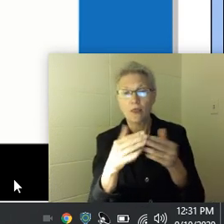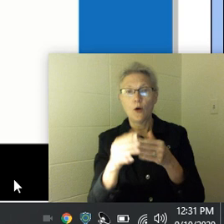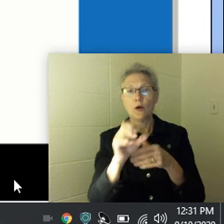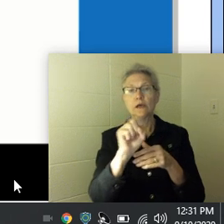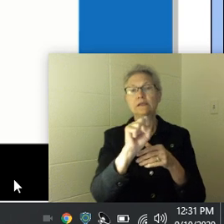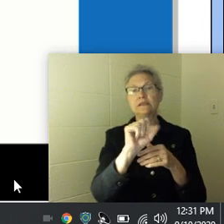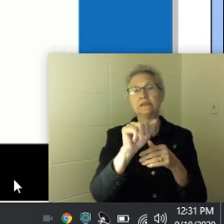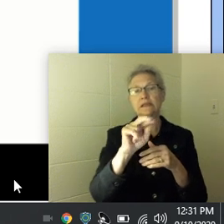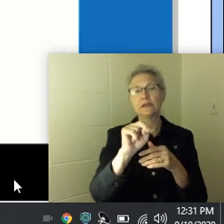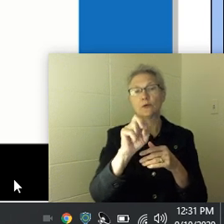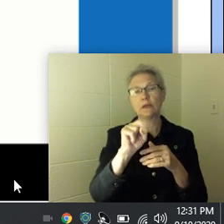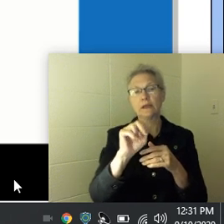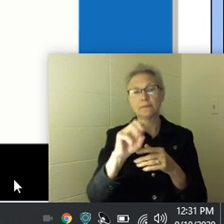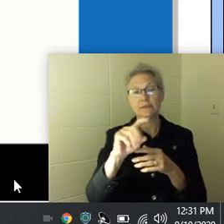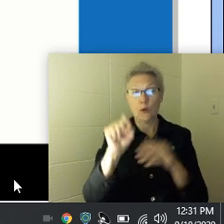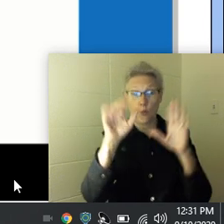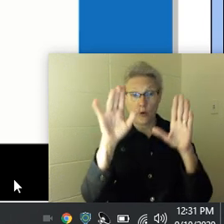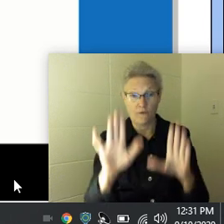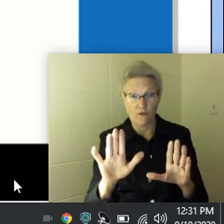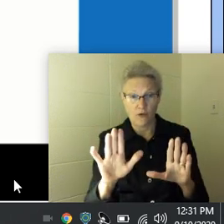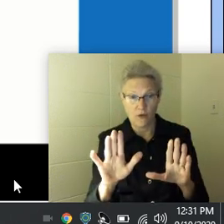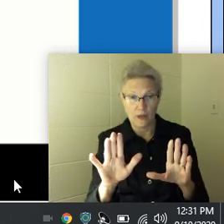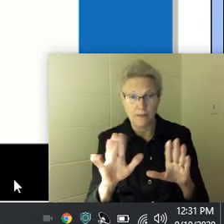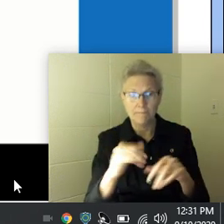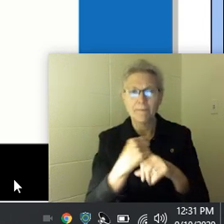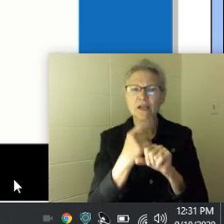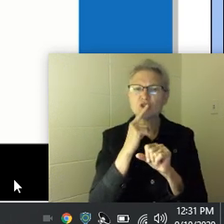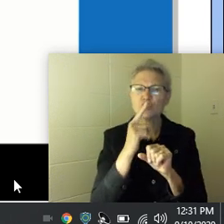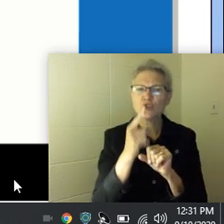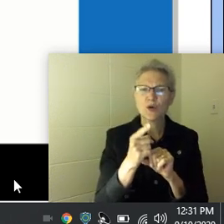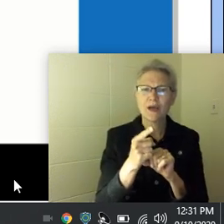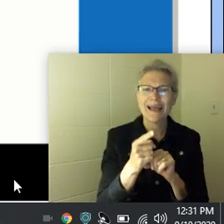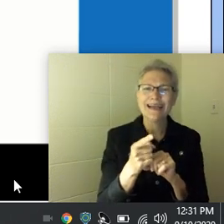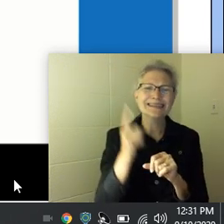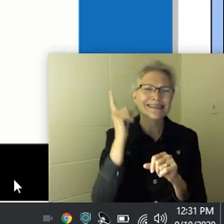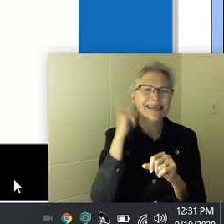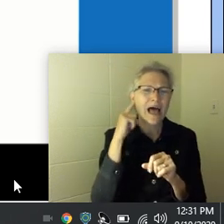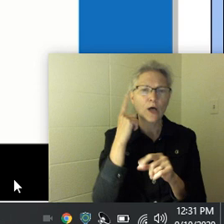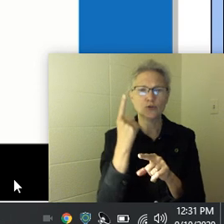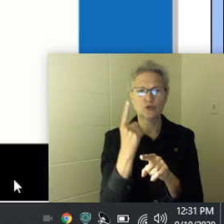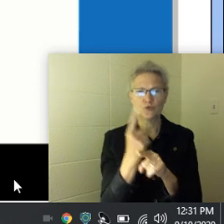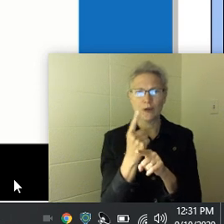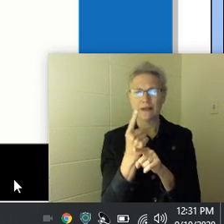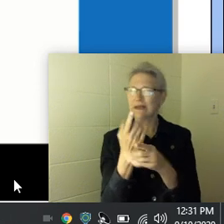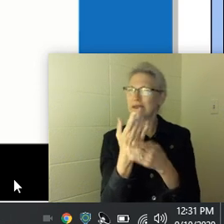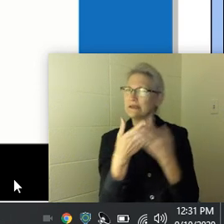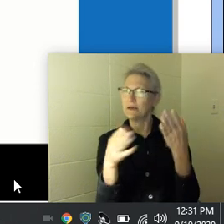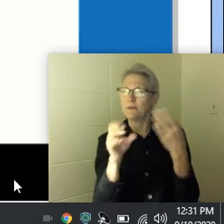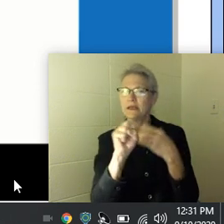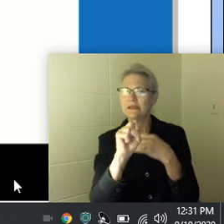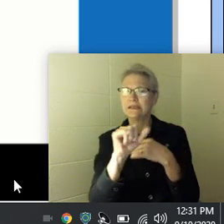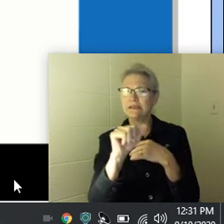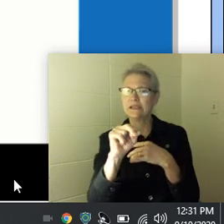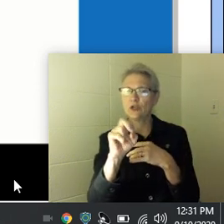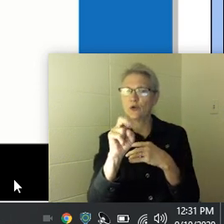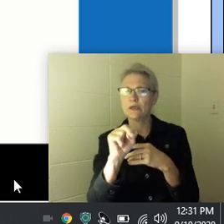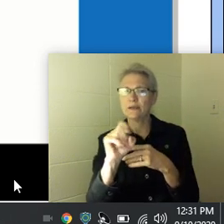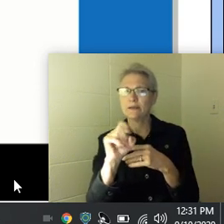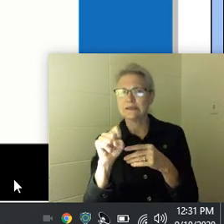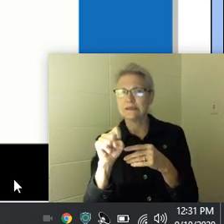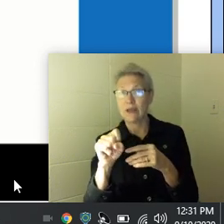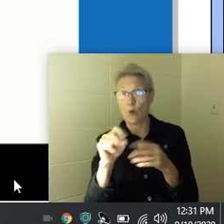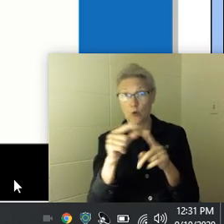synonyms are great, you have to make sure that it just sounds right, because there are some synonyms when you swap